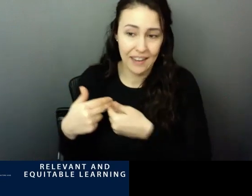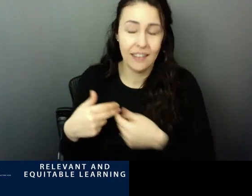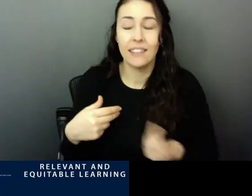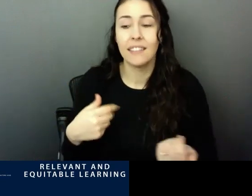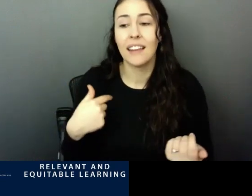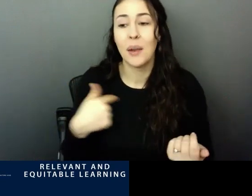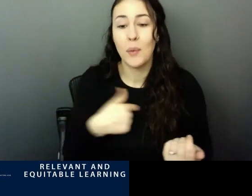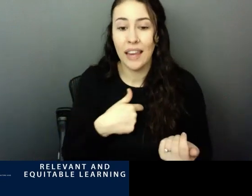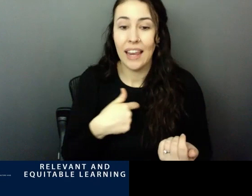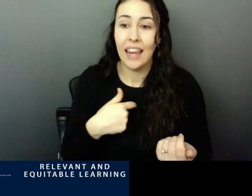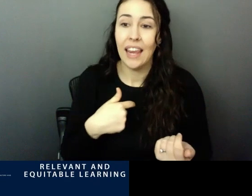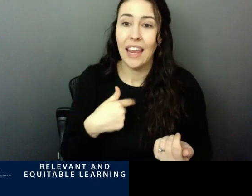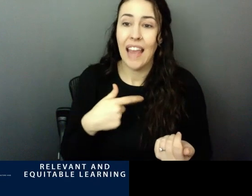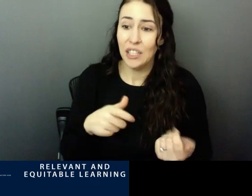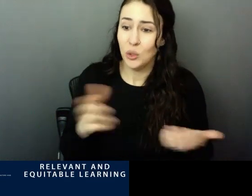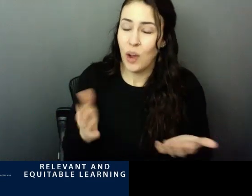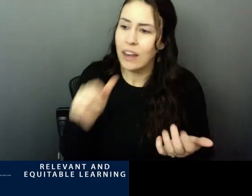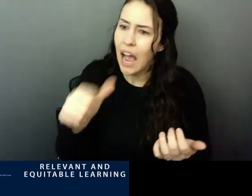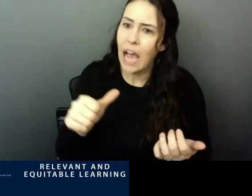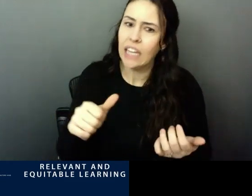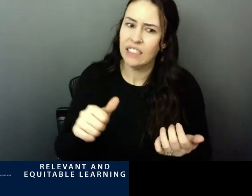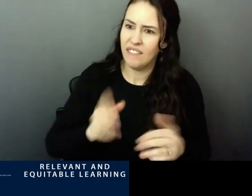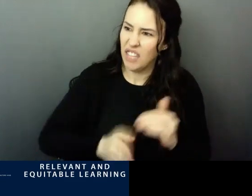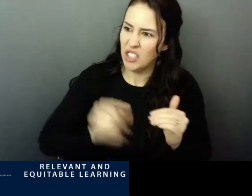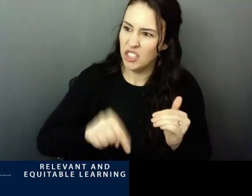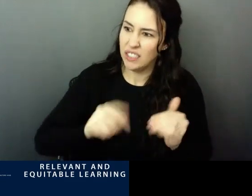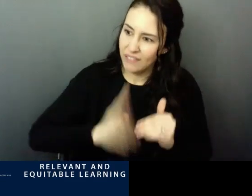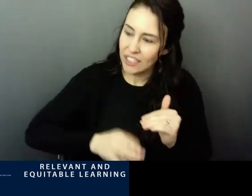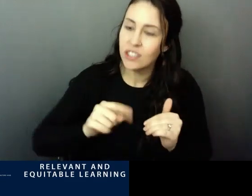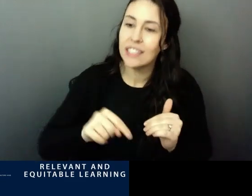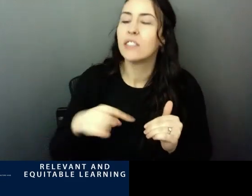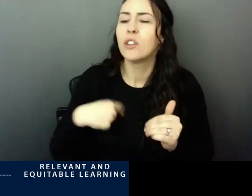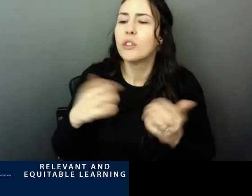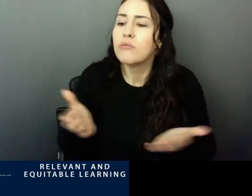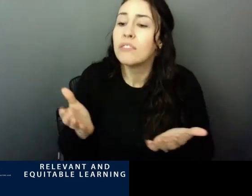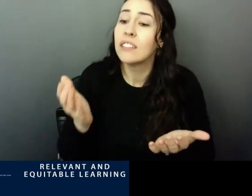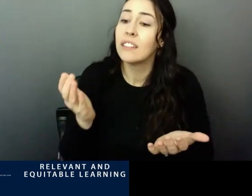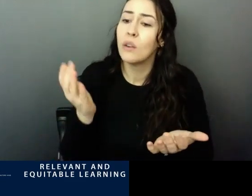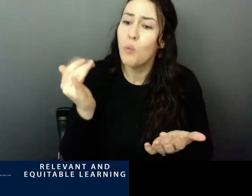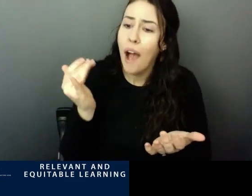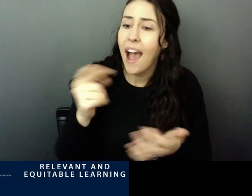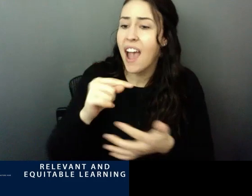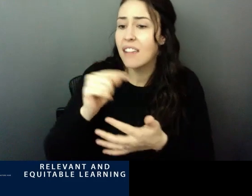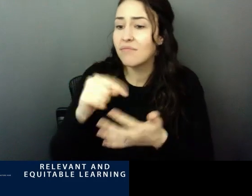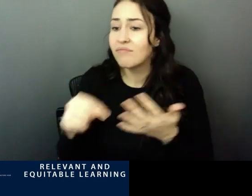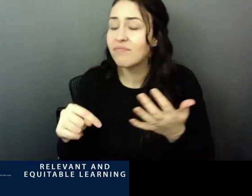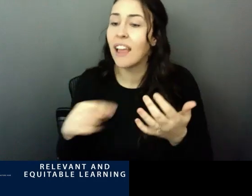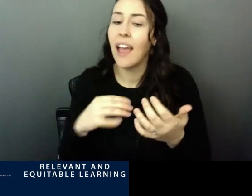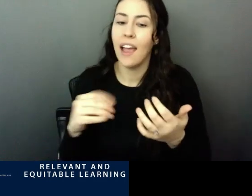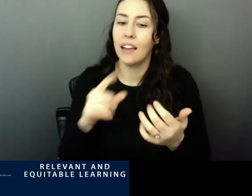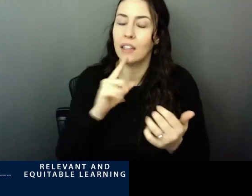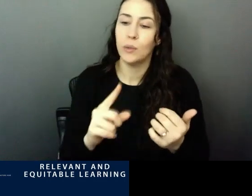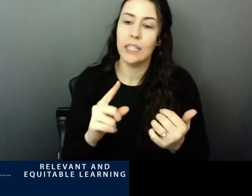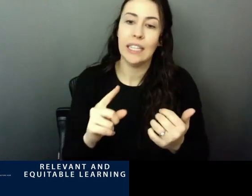had encouraging, it wasn't like, get this done. It was really encouraging. Here's why, really open forums for faculty to teach. And then really coaches focused in